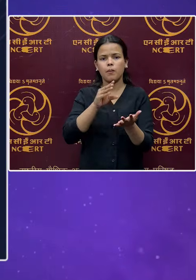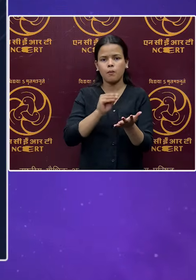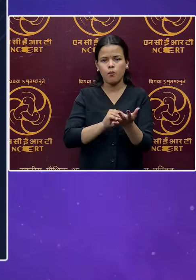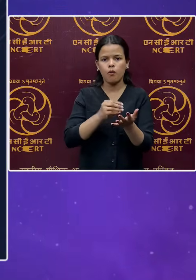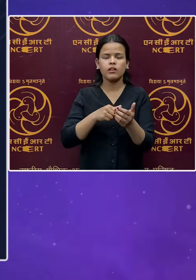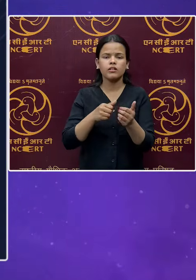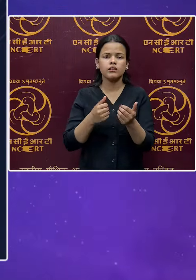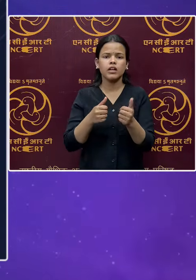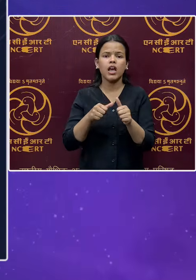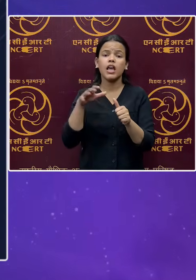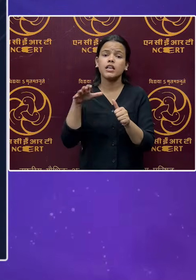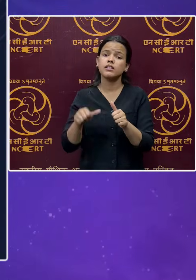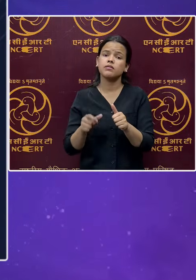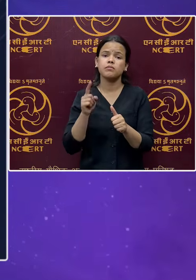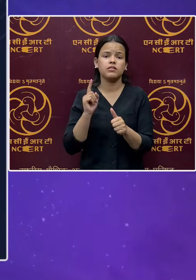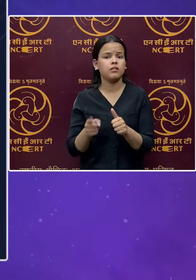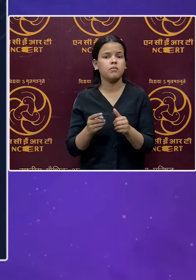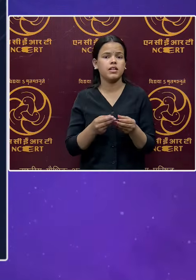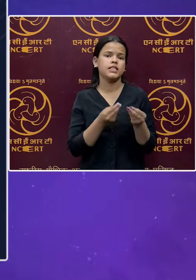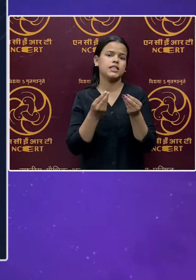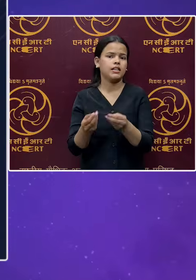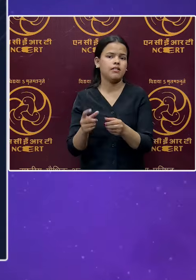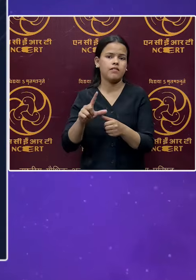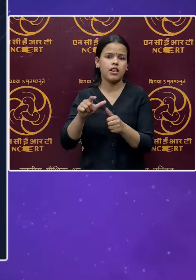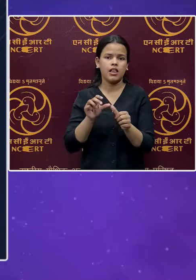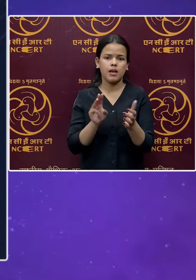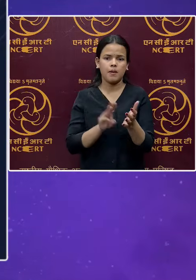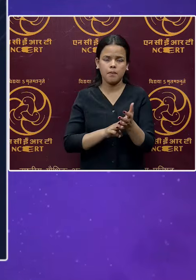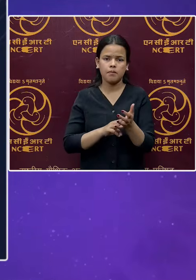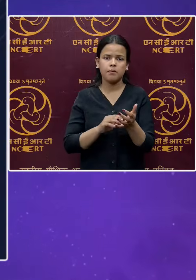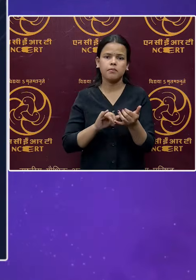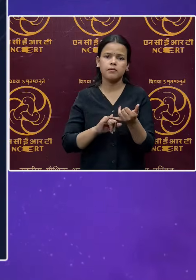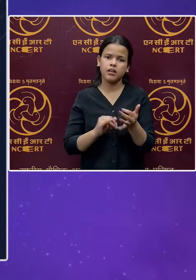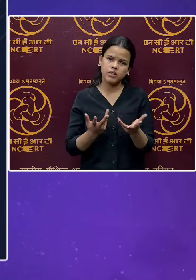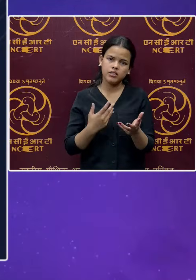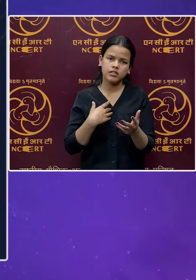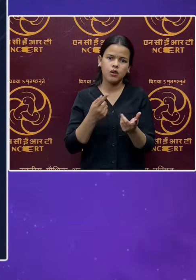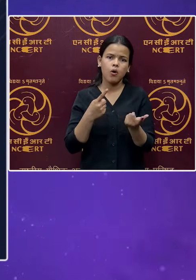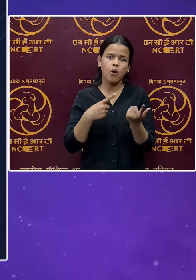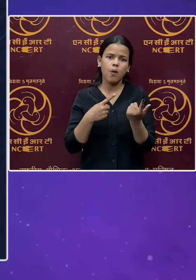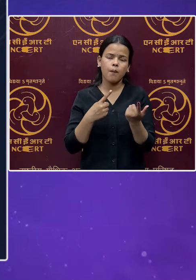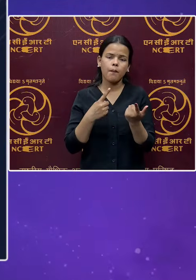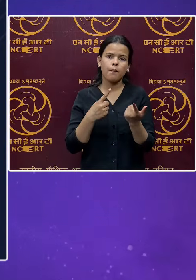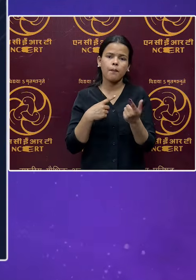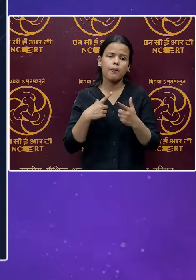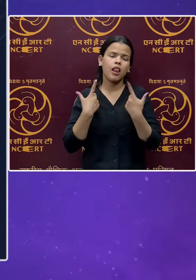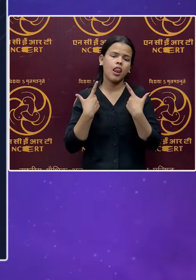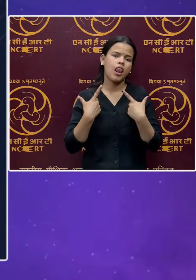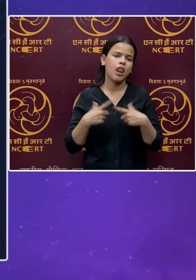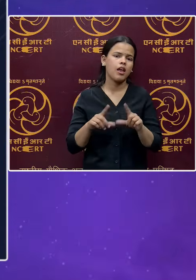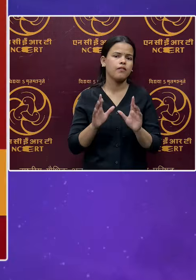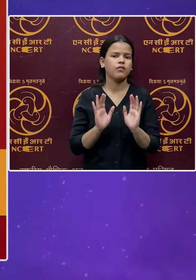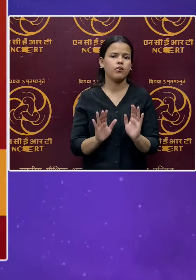accessibility, LMS provides features of remote access as well as lifelong learning.